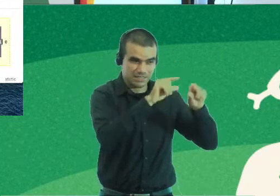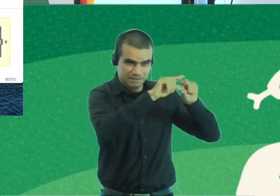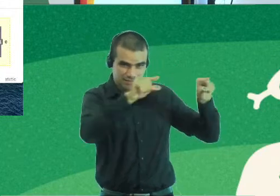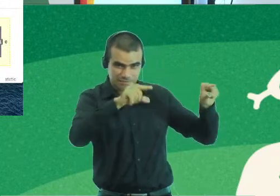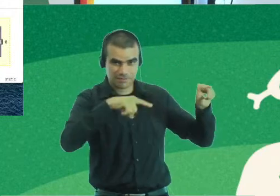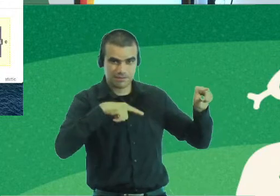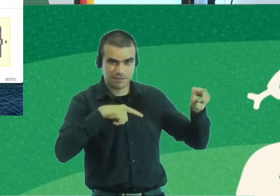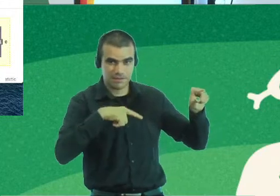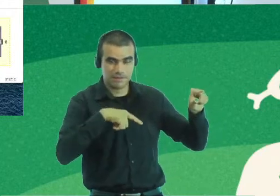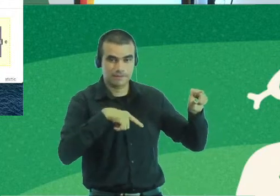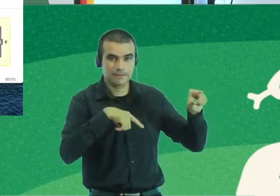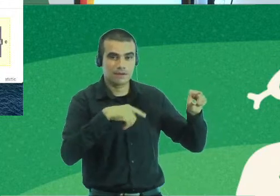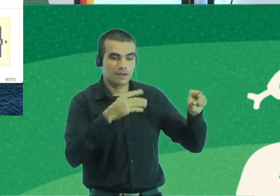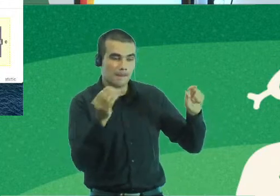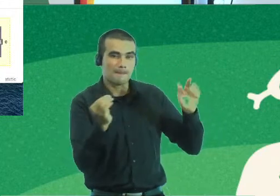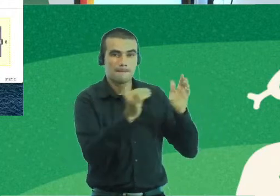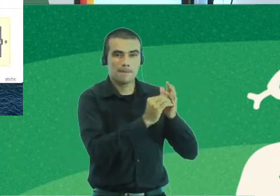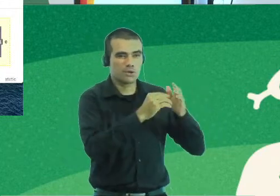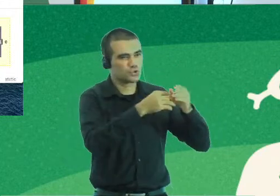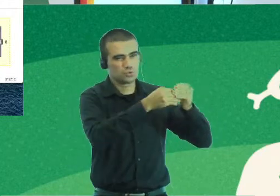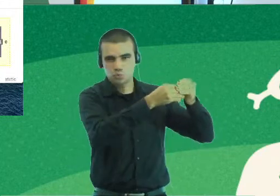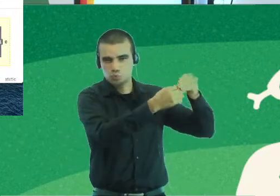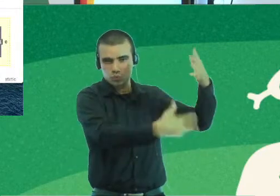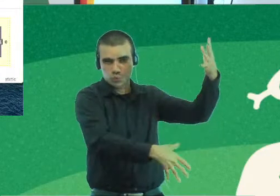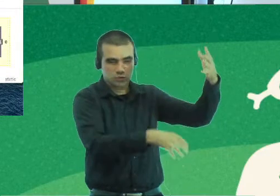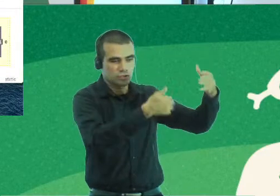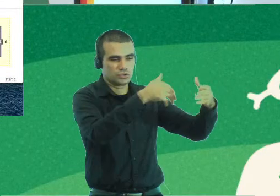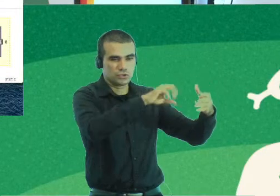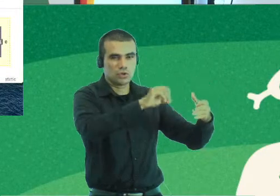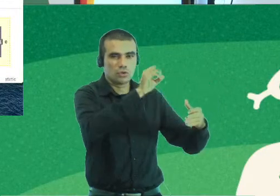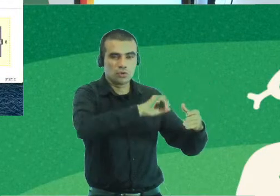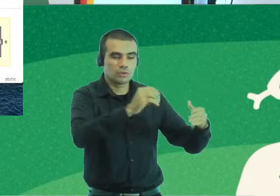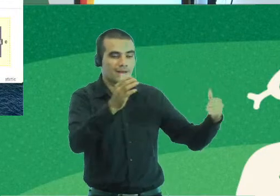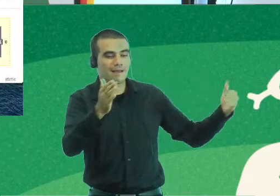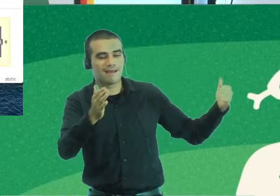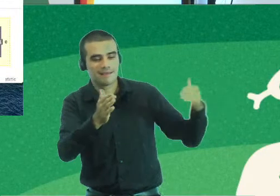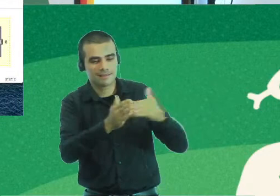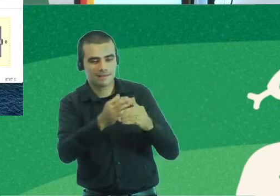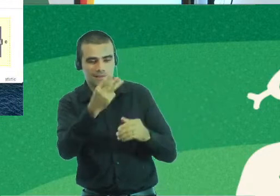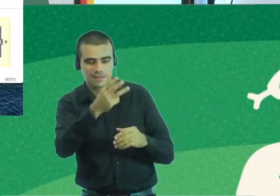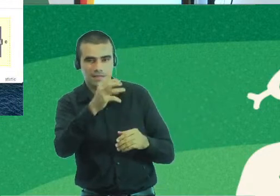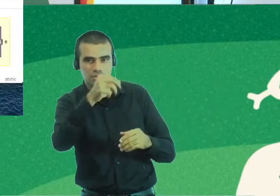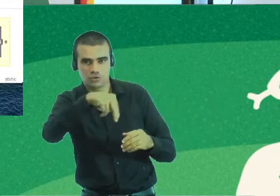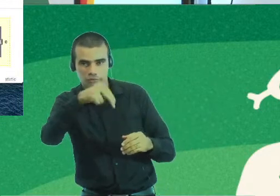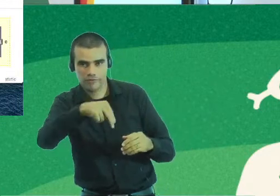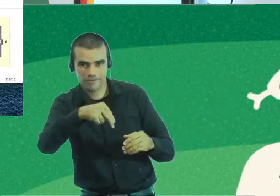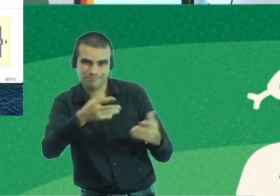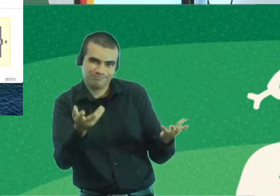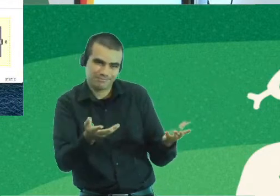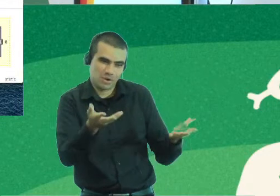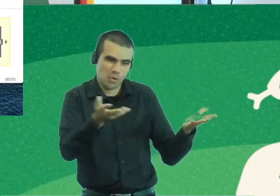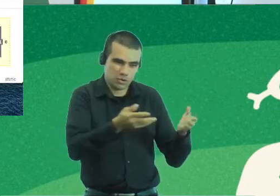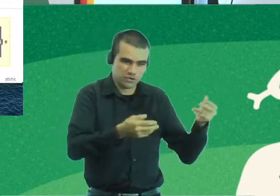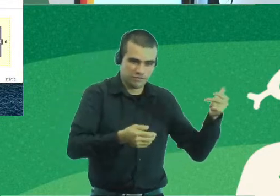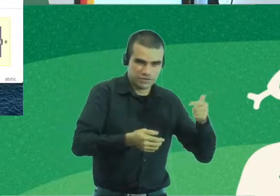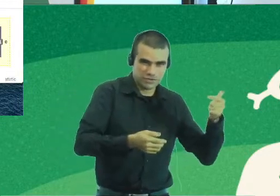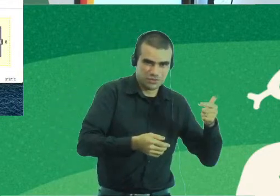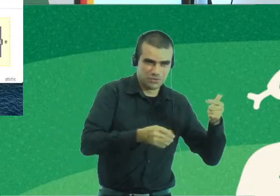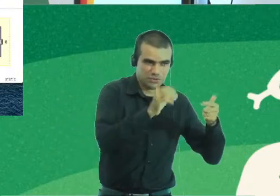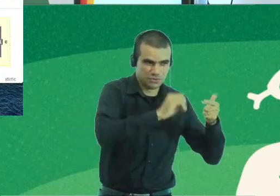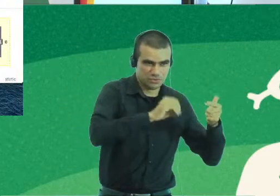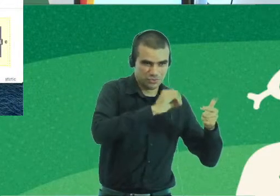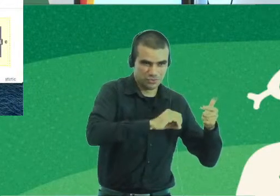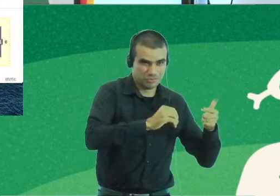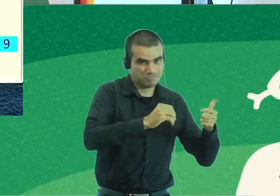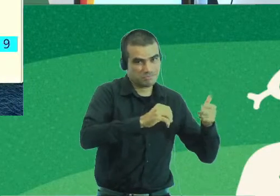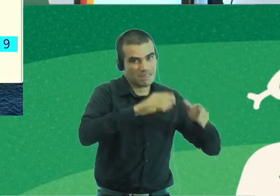showing everything from October 19th to November 3rd, but today is October 22nd. So it's possible that one of these could already be